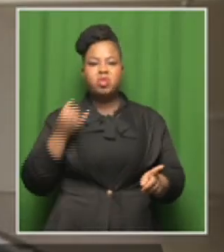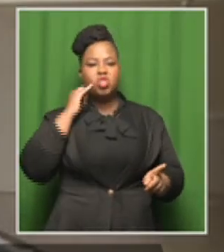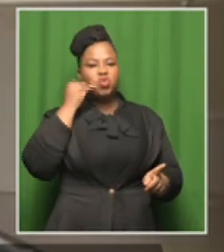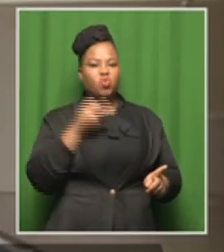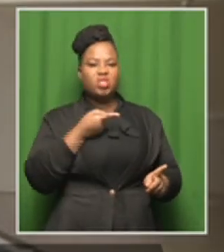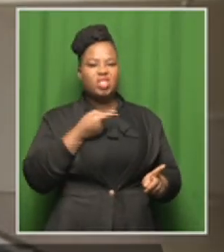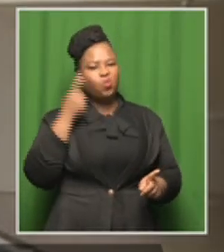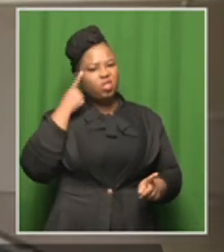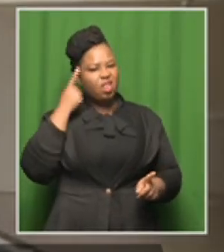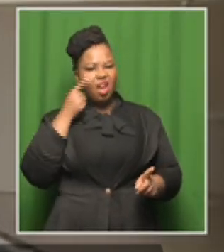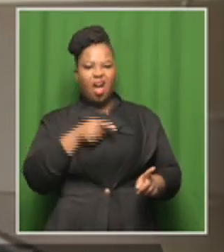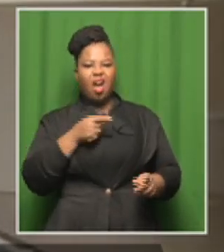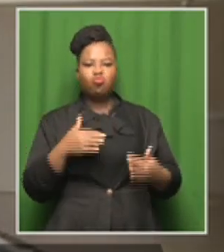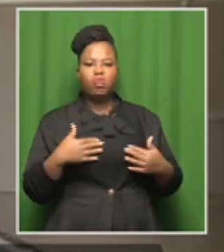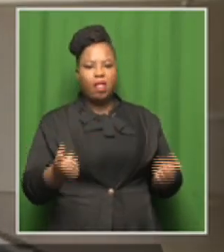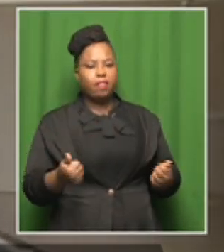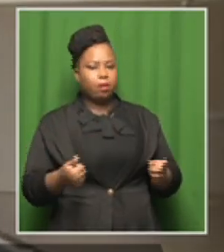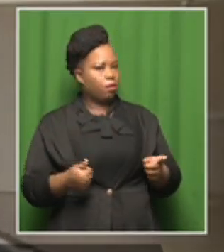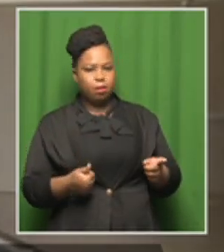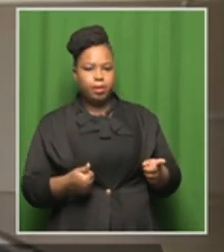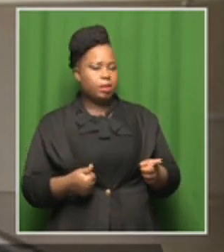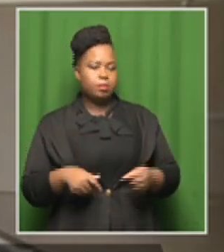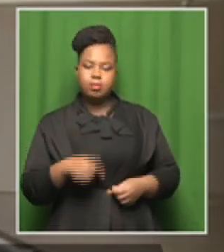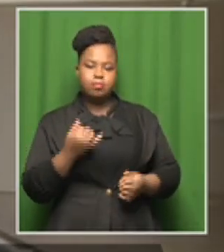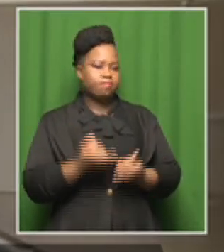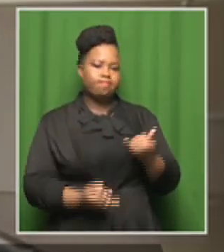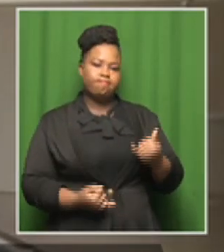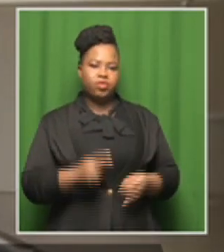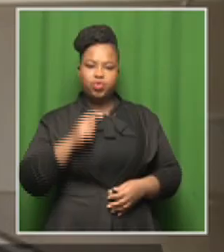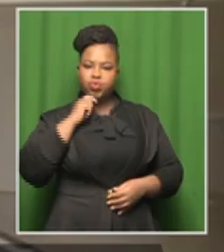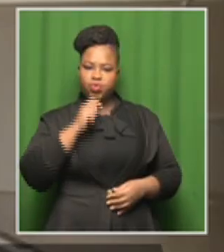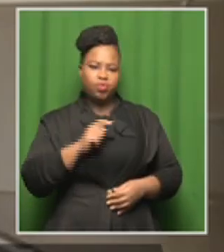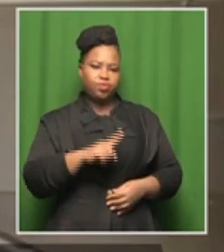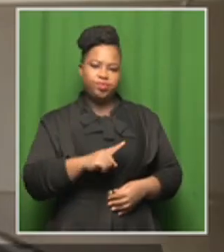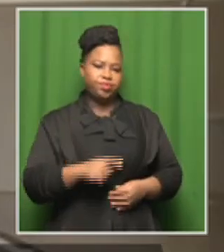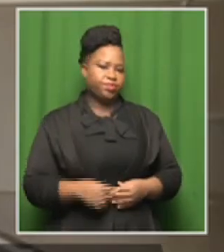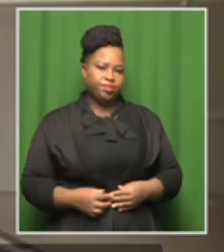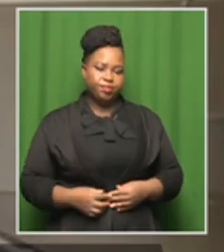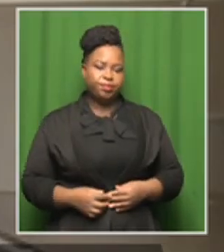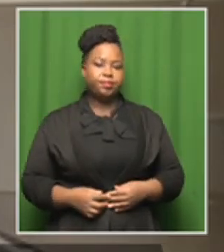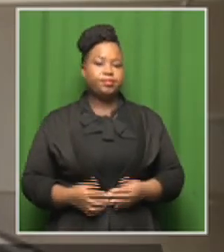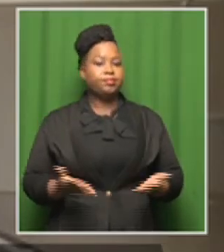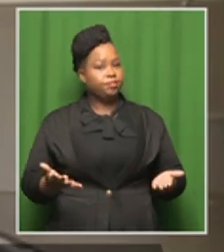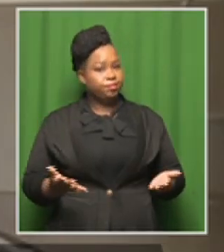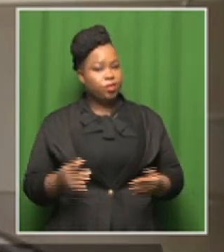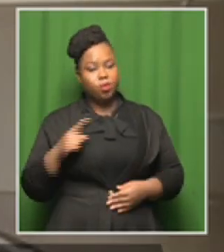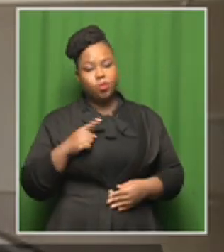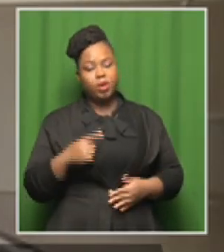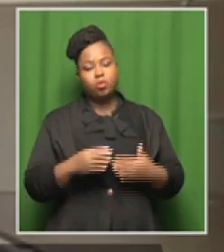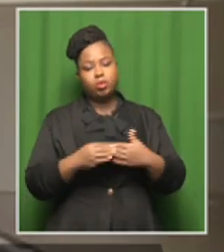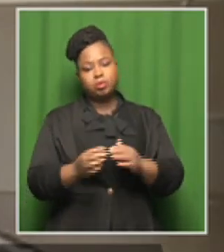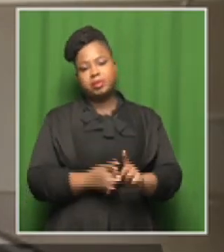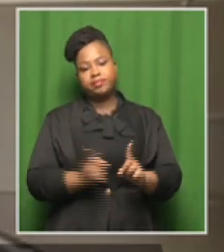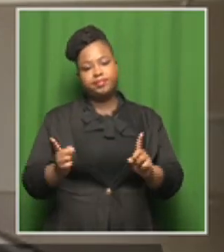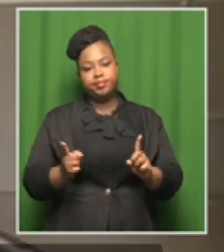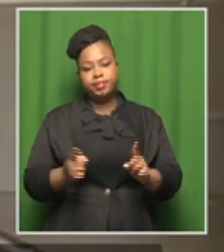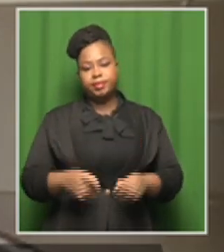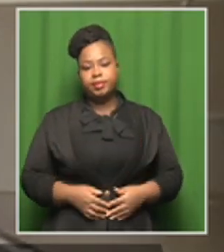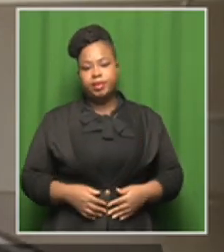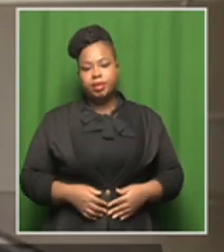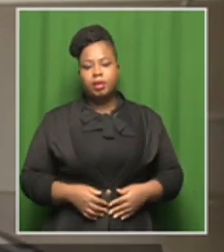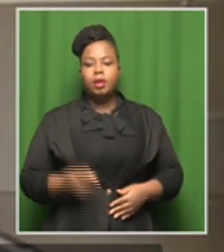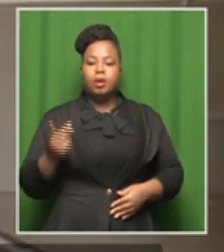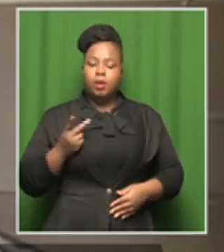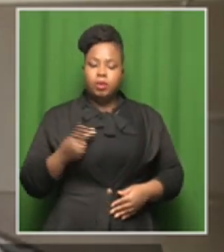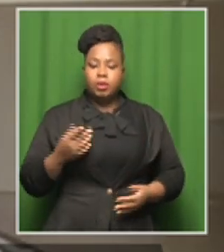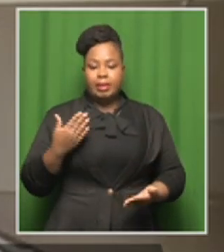these specific warning labels, then they should have low sugar content, which is not the case, which would be extremely misleading. And this is likely